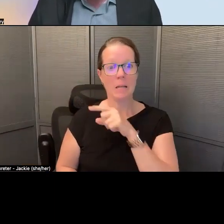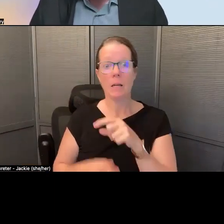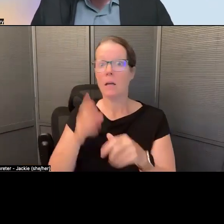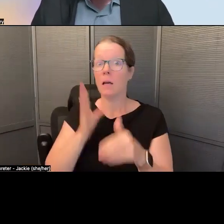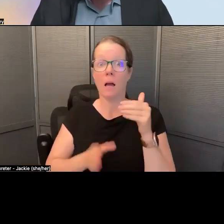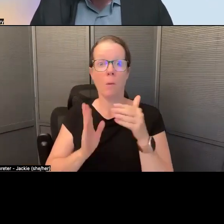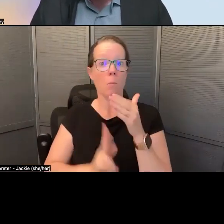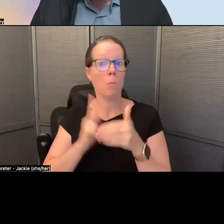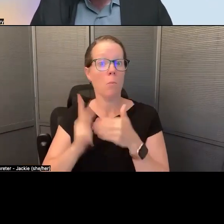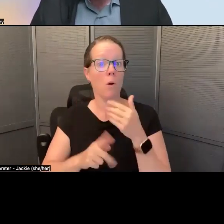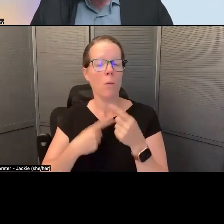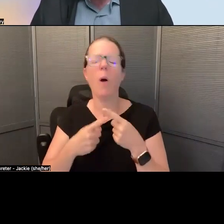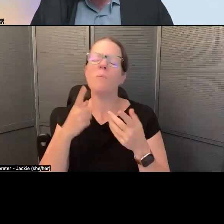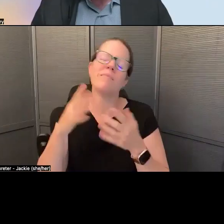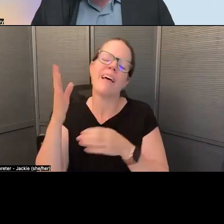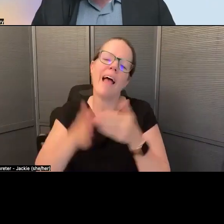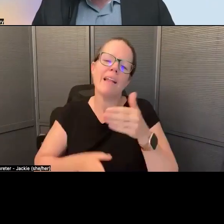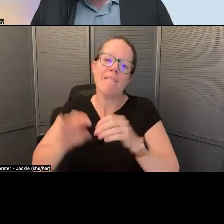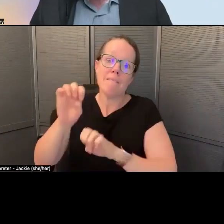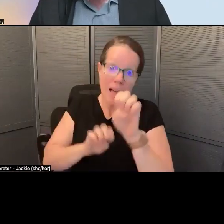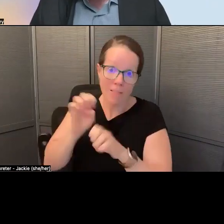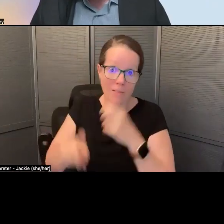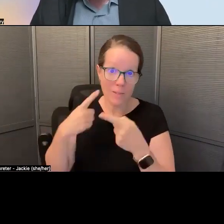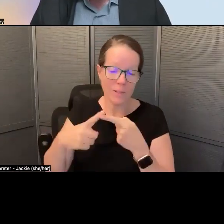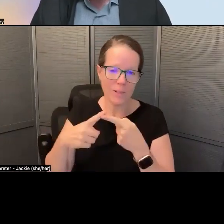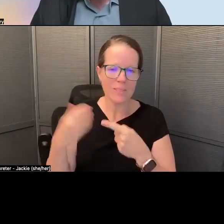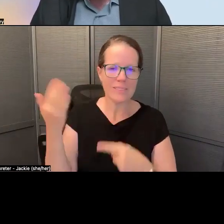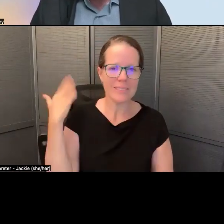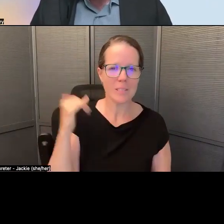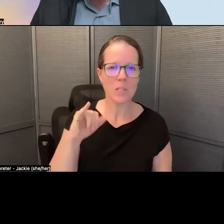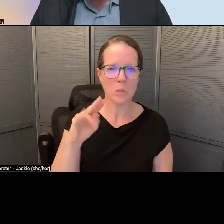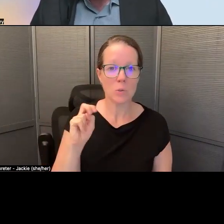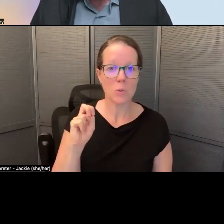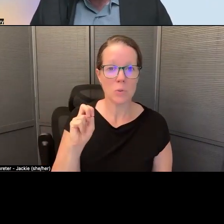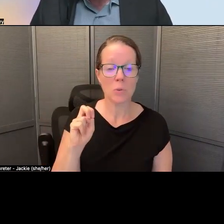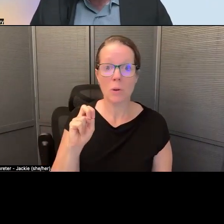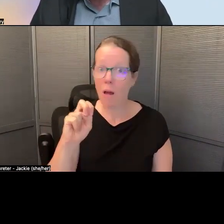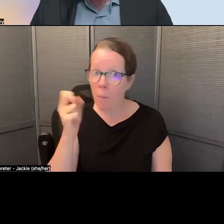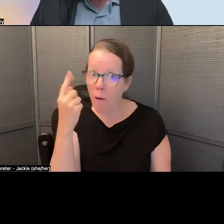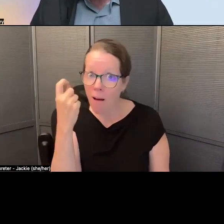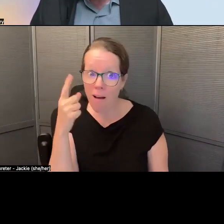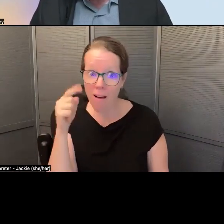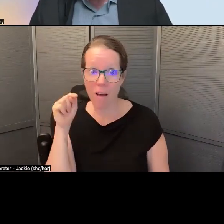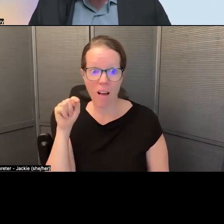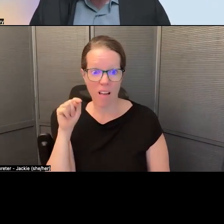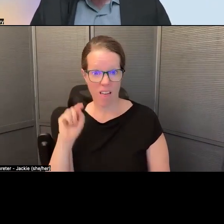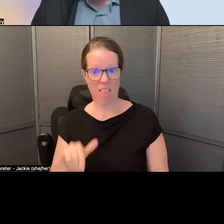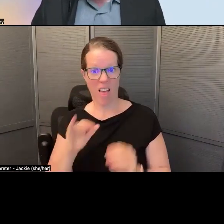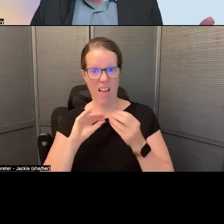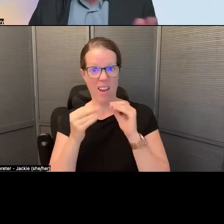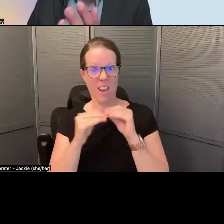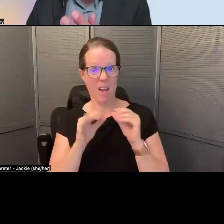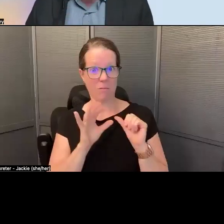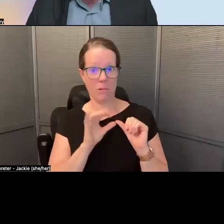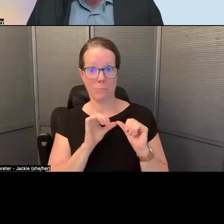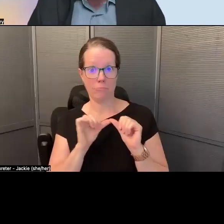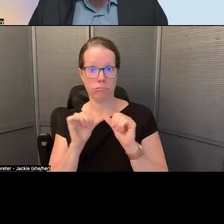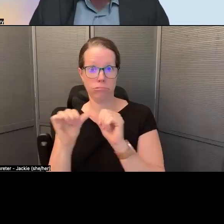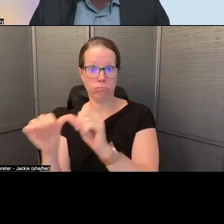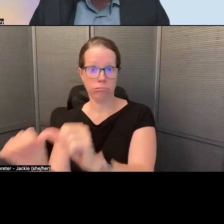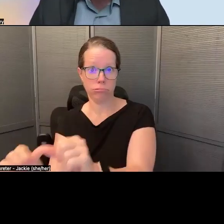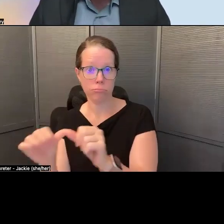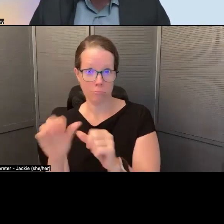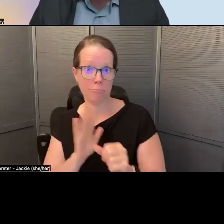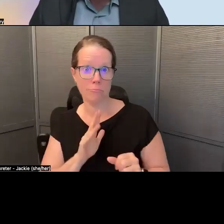this formal evaluation period, but these have generally sustained in reviews of the data leading up to